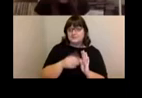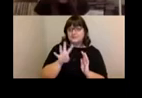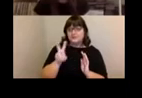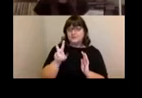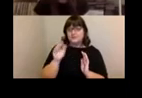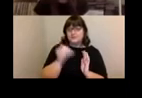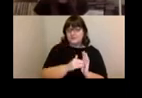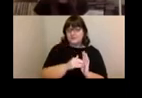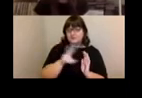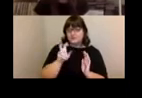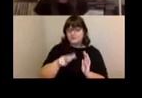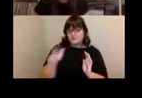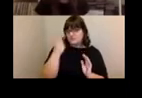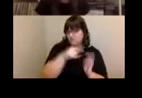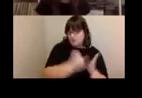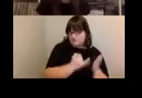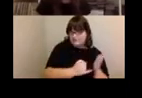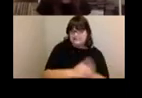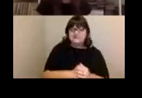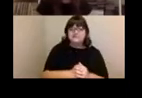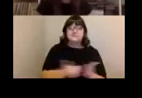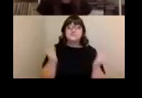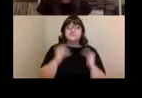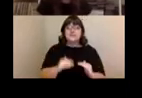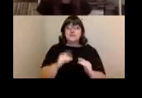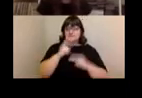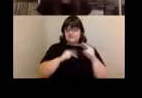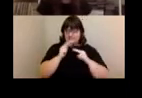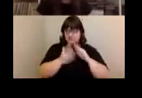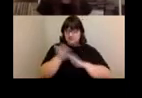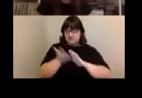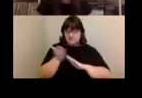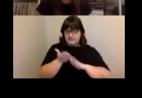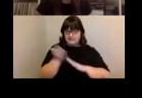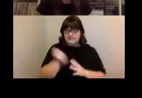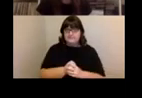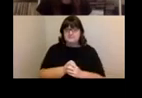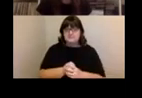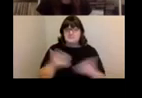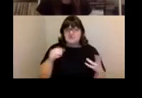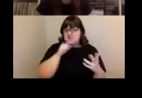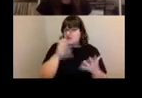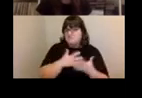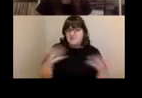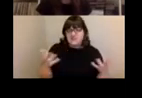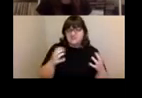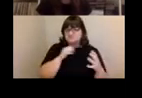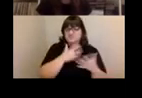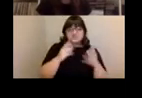$42,233. Our facility operating, very little facility repairs and maintenance